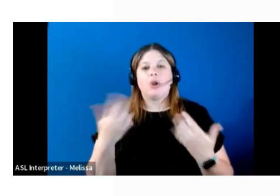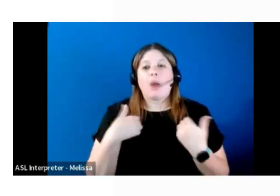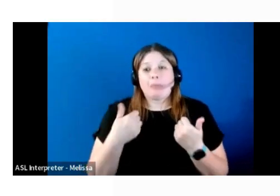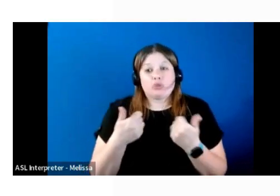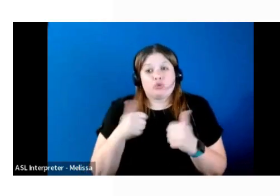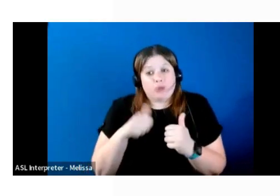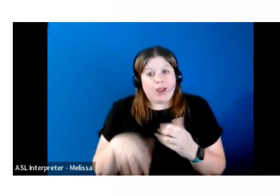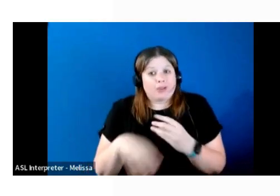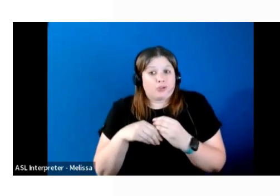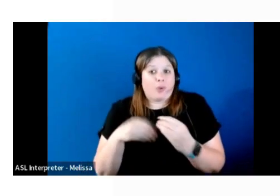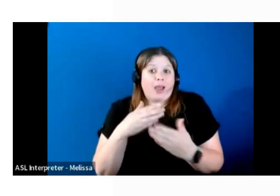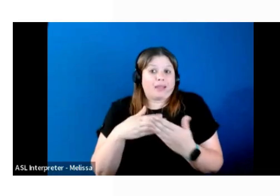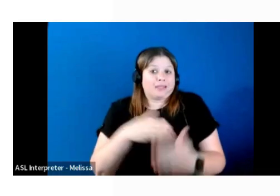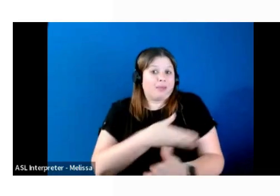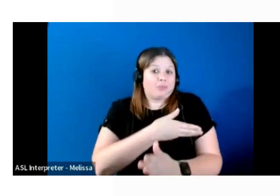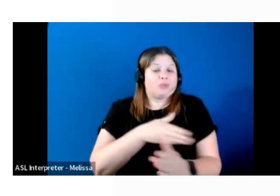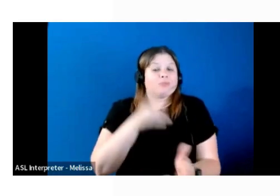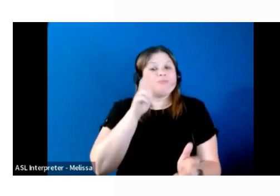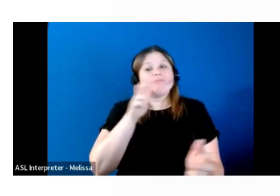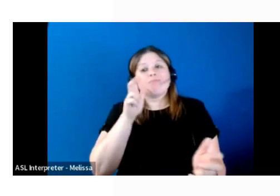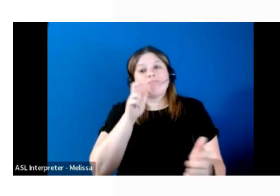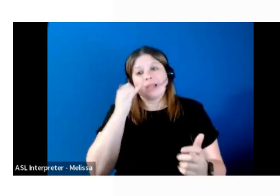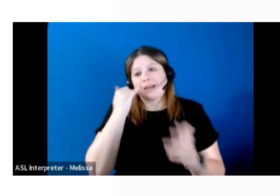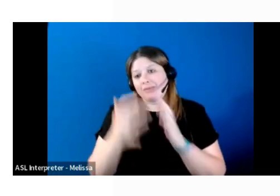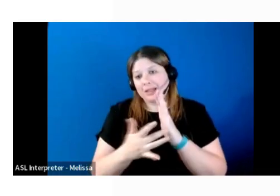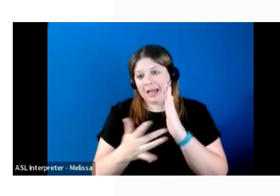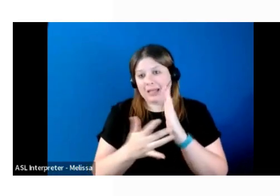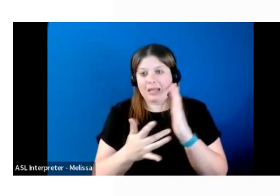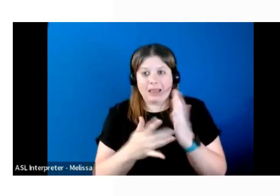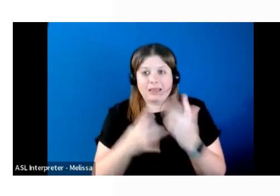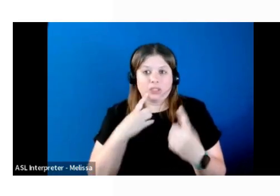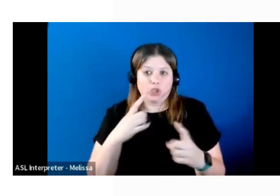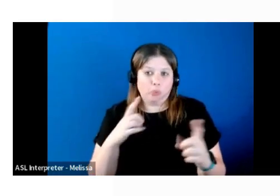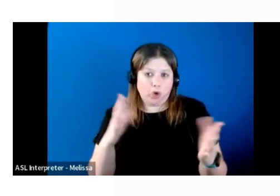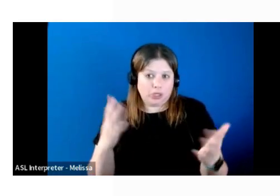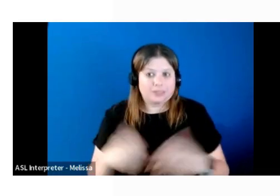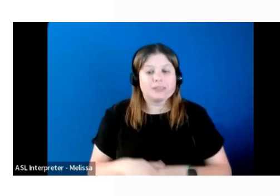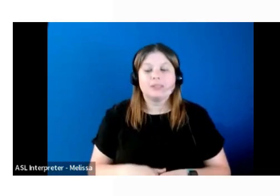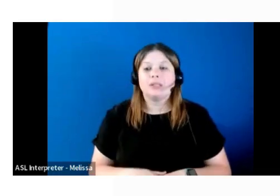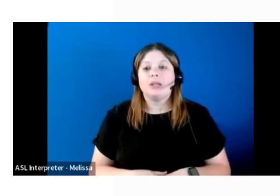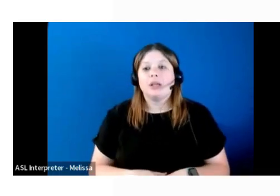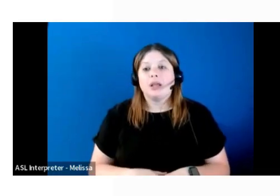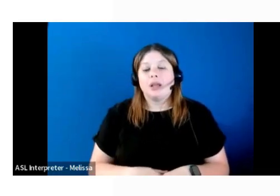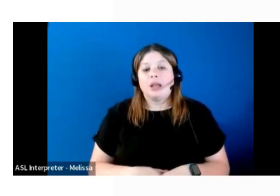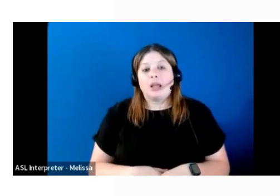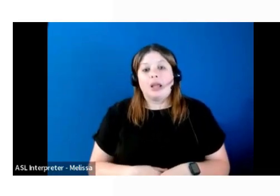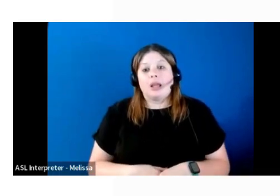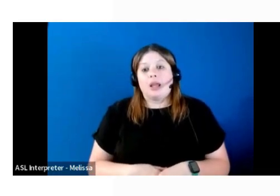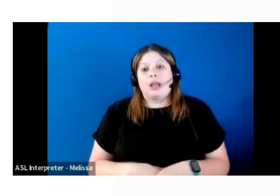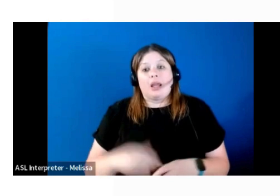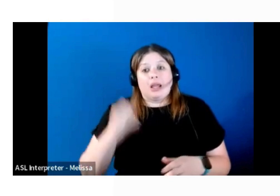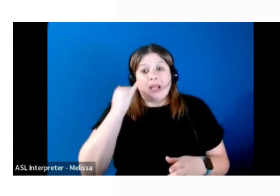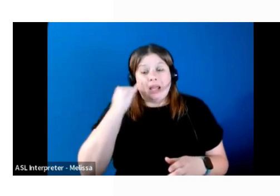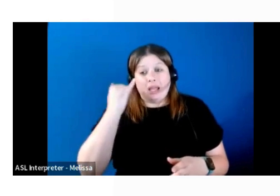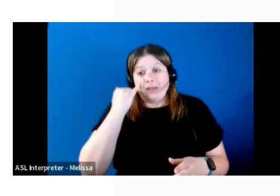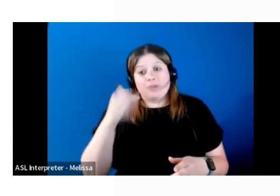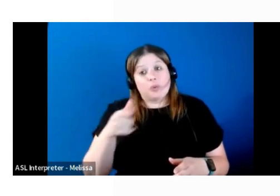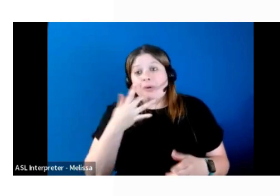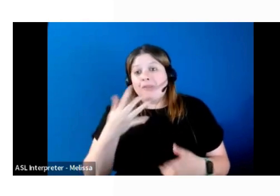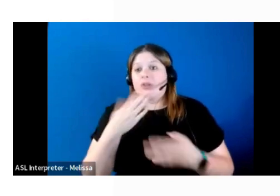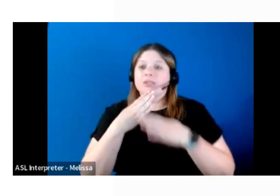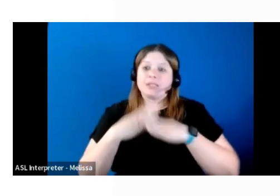this time. If the technology sort of works, feel free to turn it down if silence is